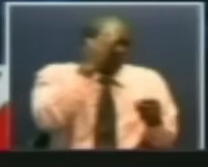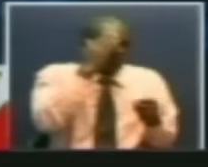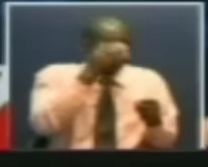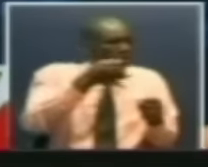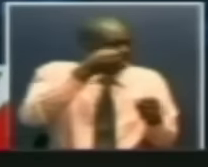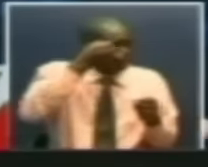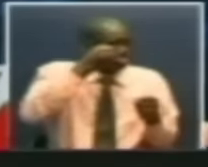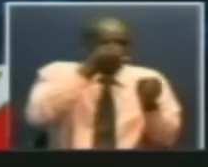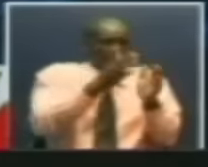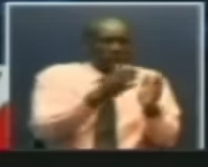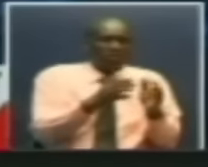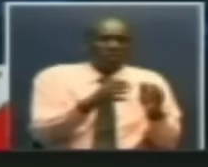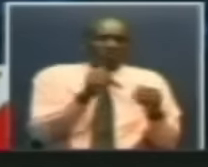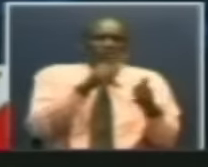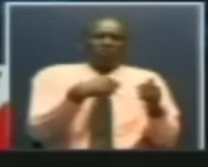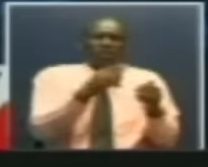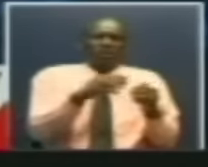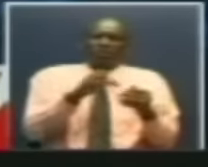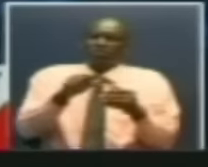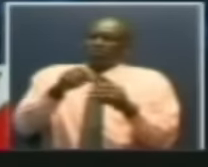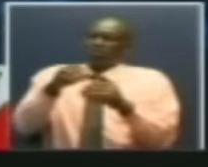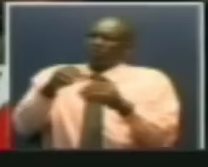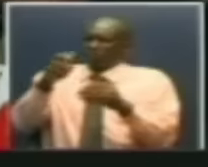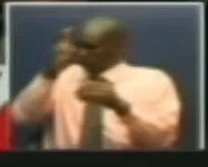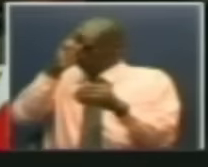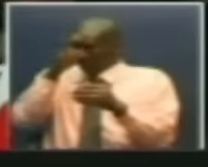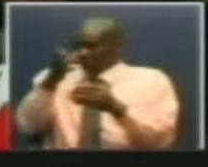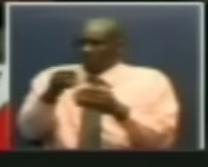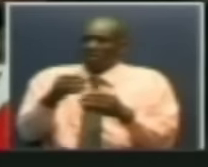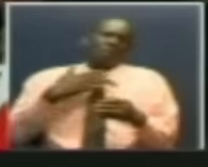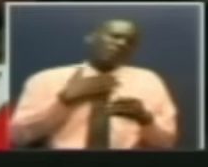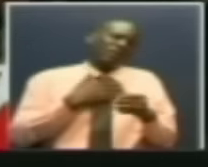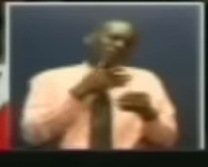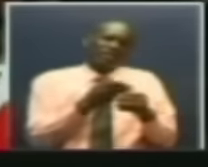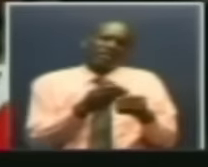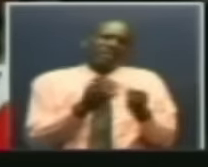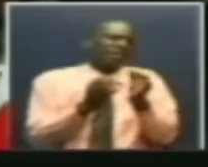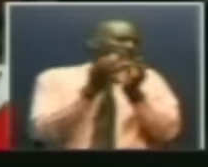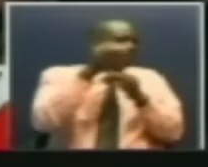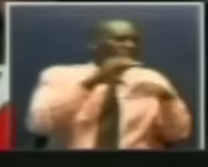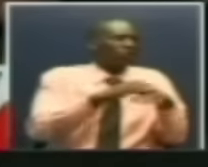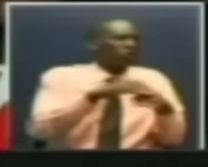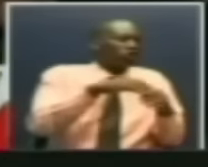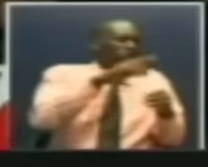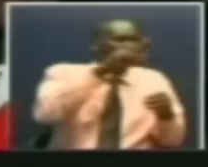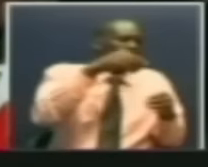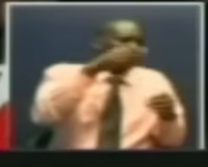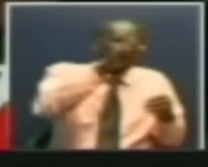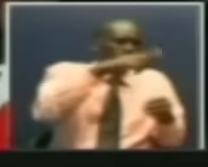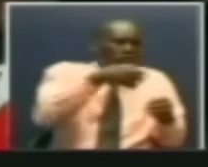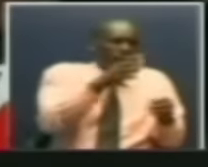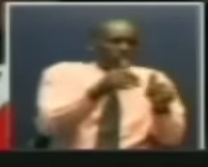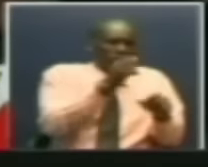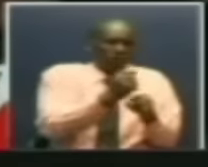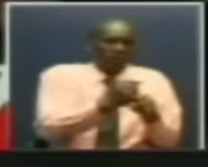baron, according to So he should be actually with the anti-narcotics police then? Excuse me. It depends on the crime you have committed.